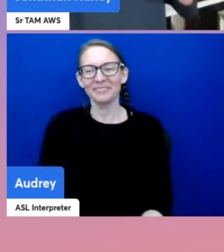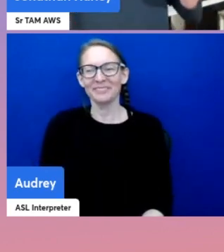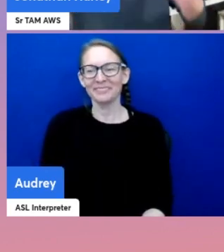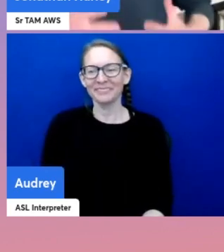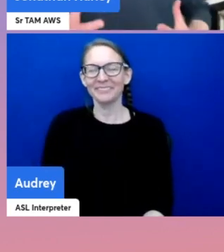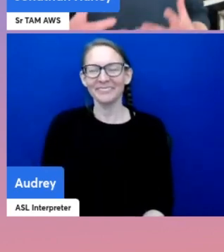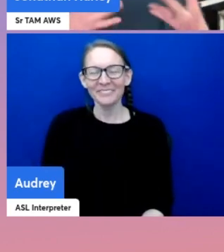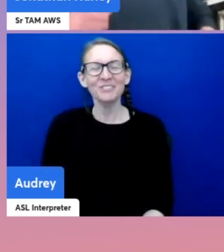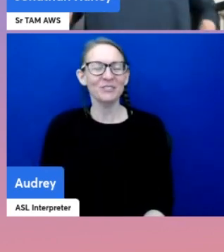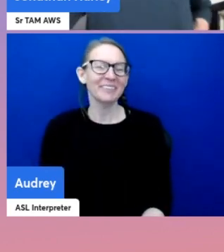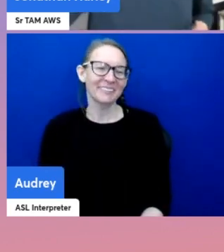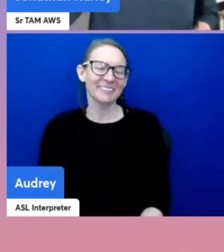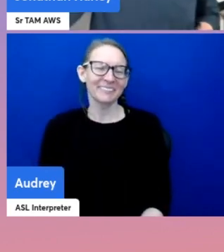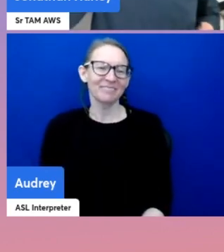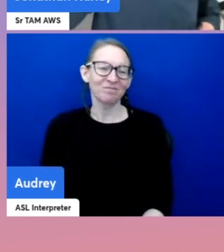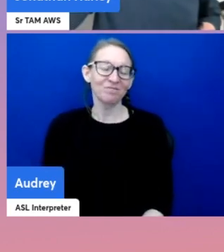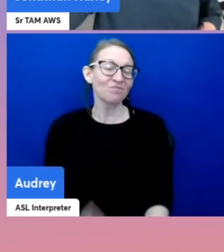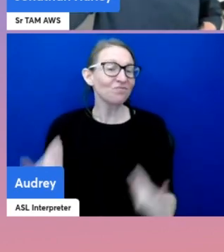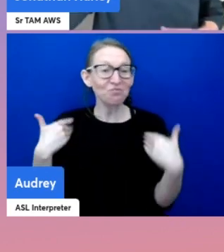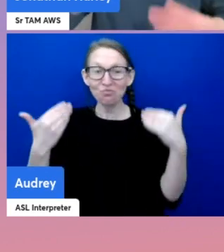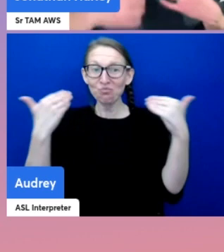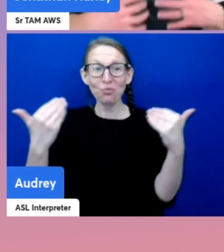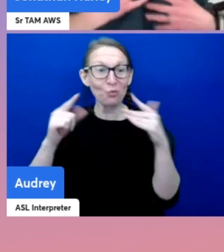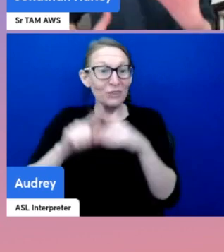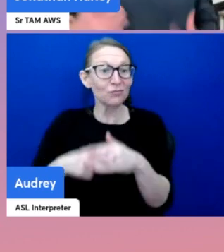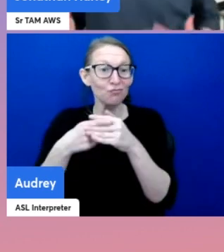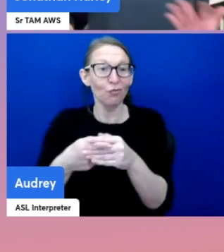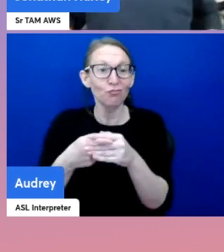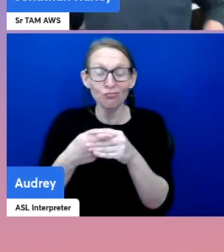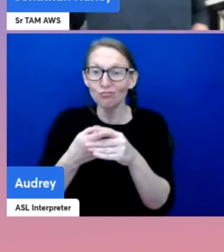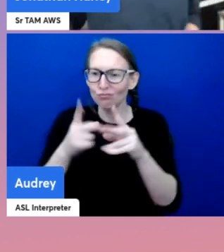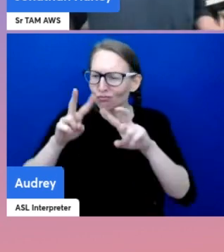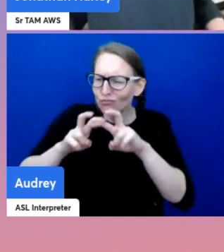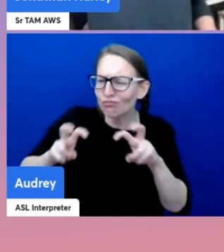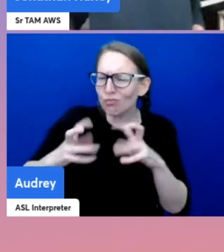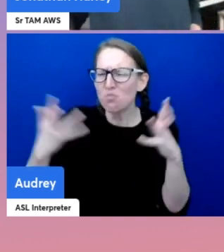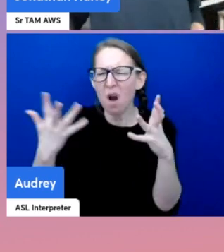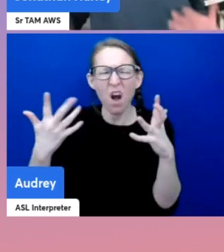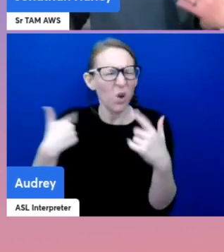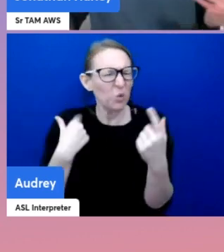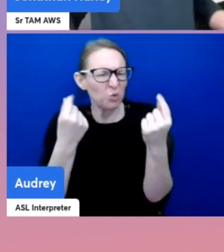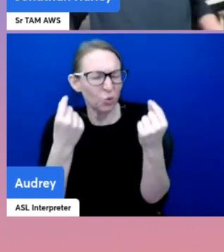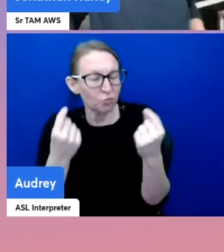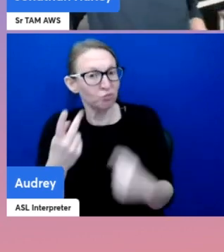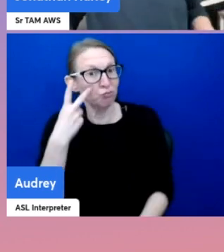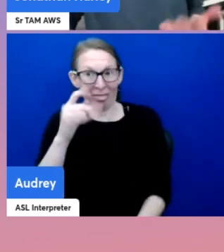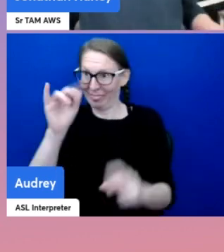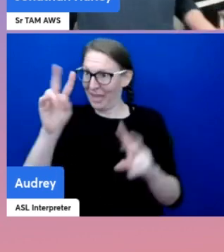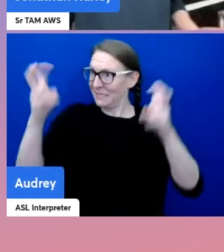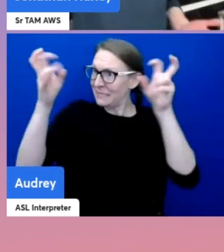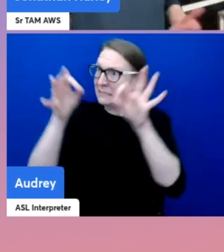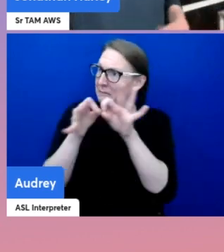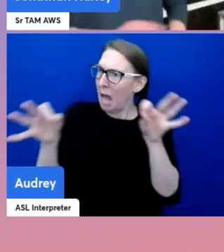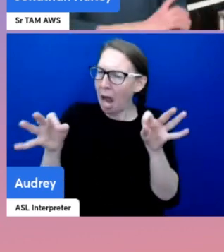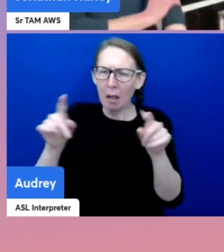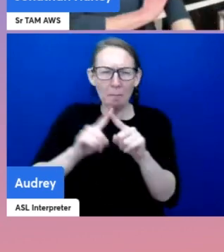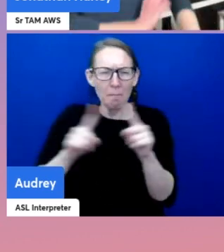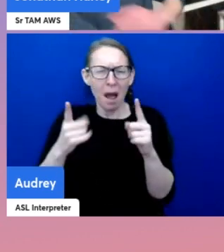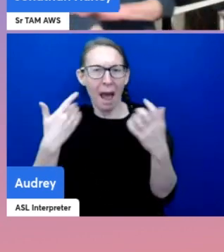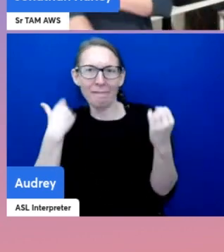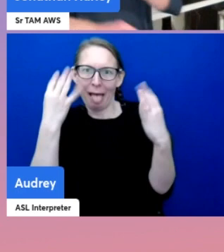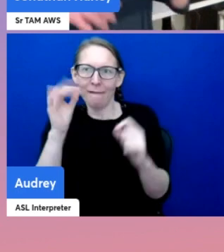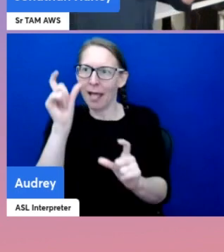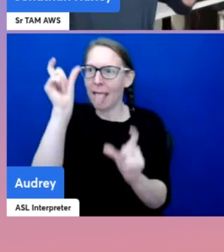Well, let's start by examining in a little bit more detail what we're going to do. We saw the title, but there were a lot of buzzwords in there,